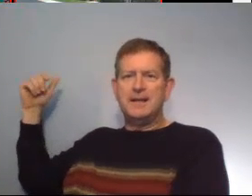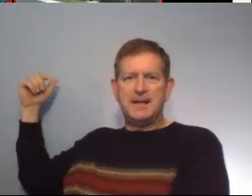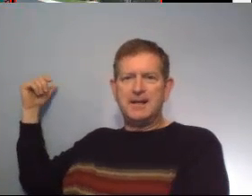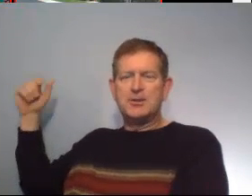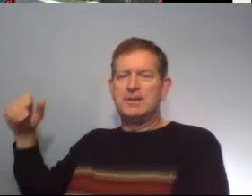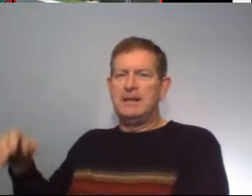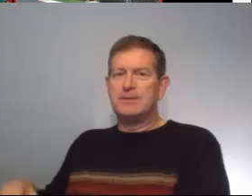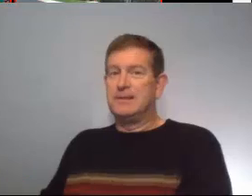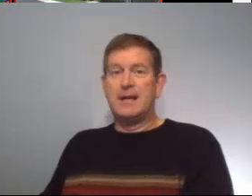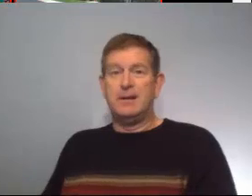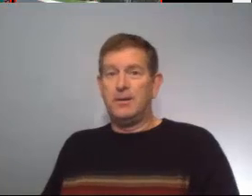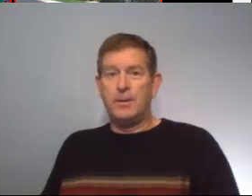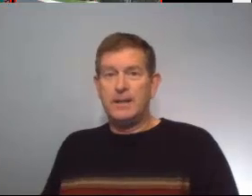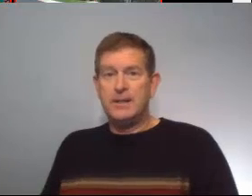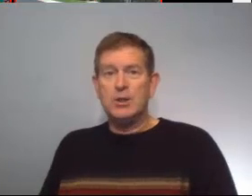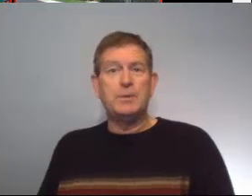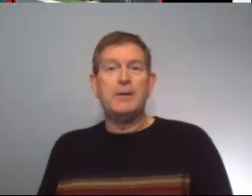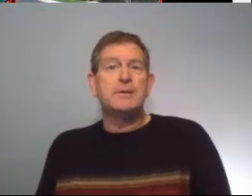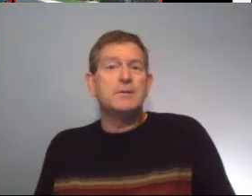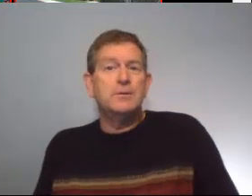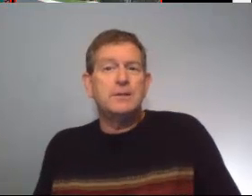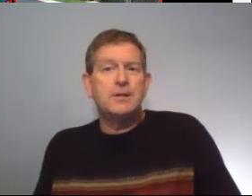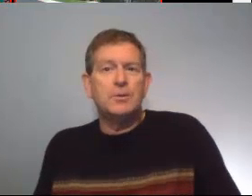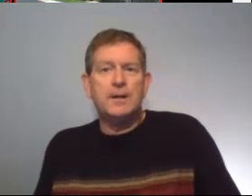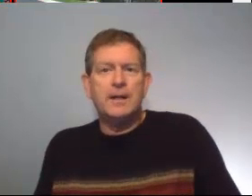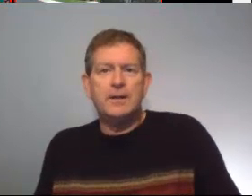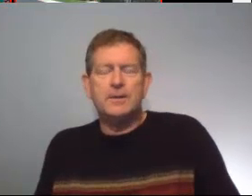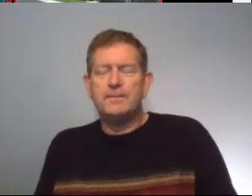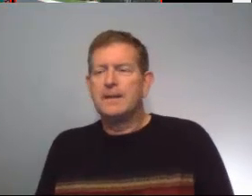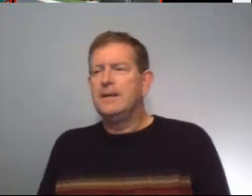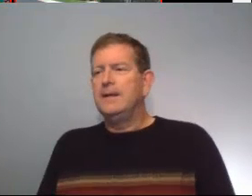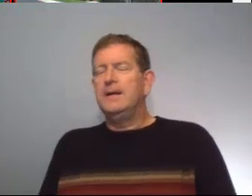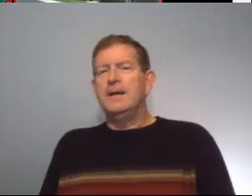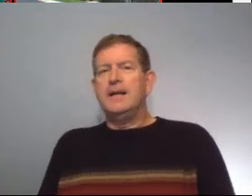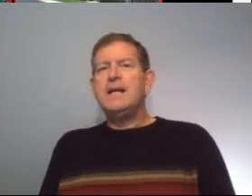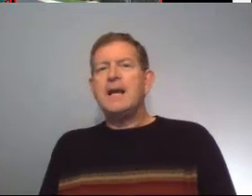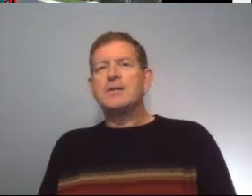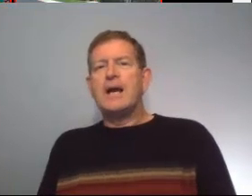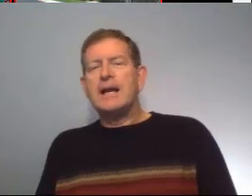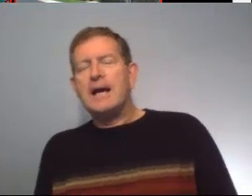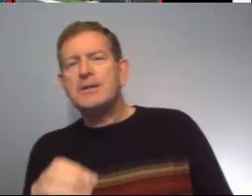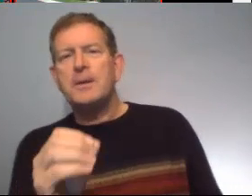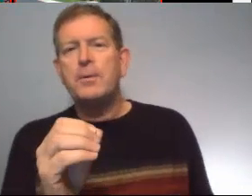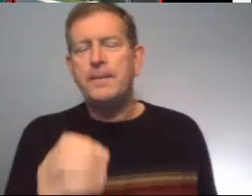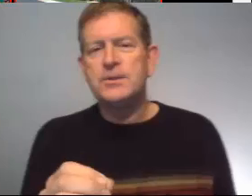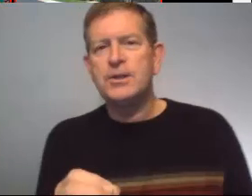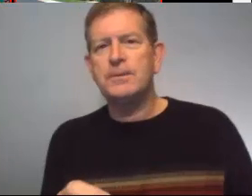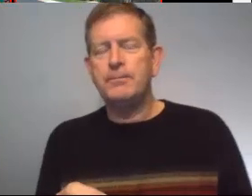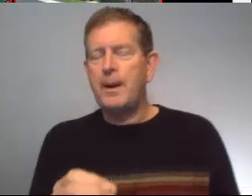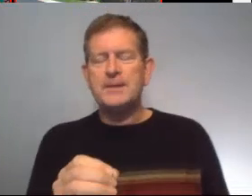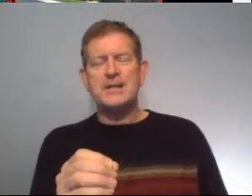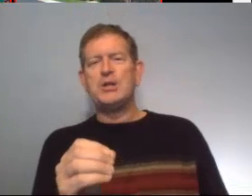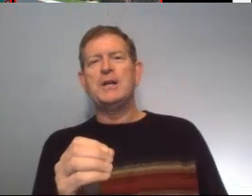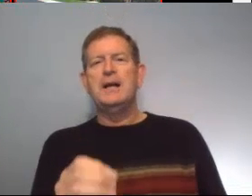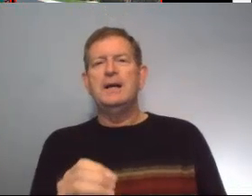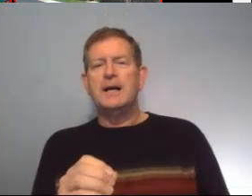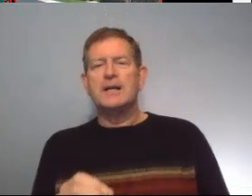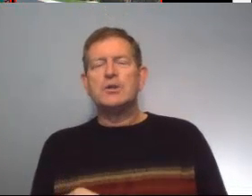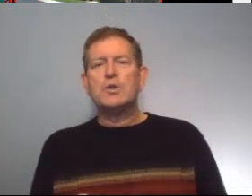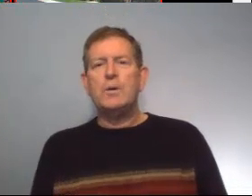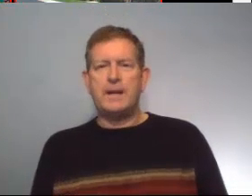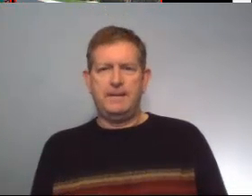this in English, and that was not at all the way to teach. But I was a student teacher. What did I know? In any case, I got to the